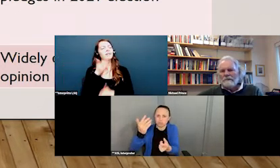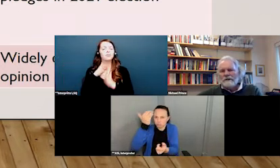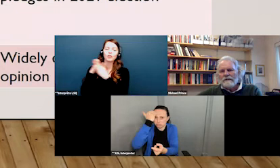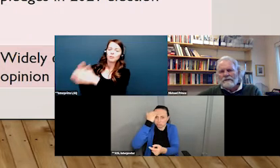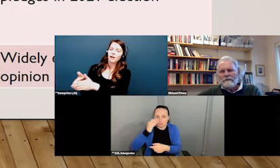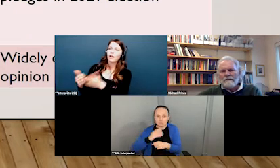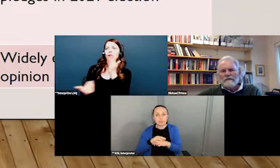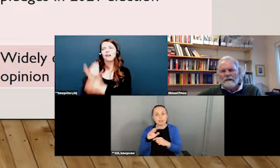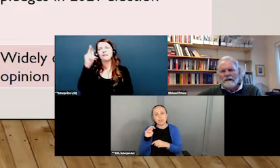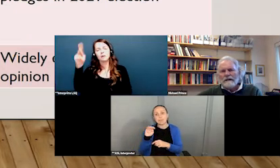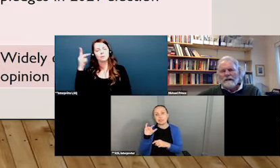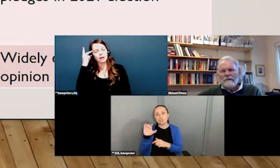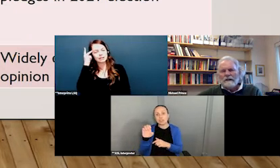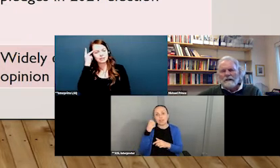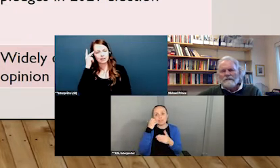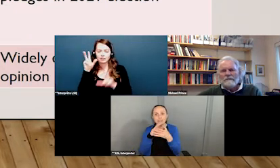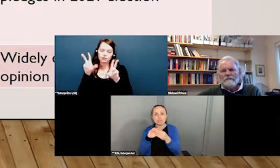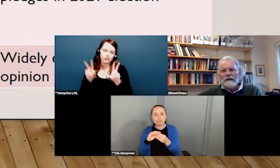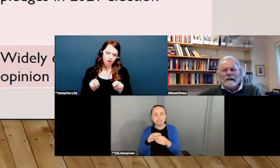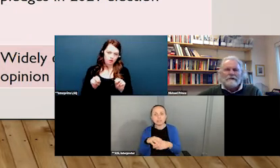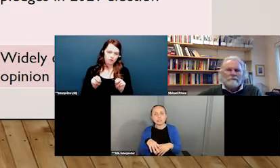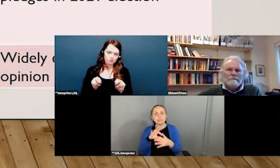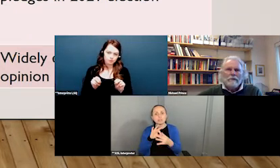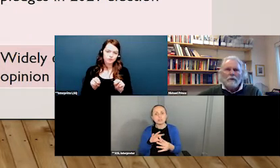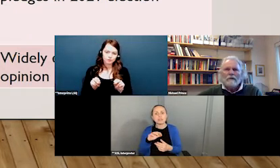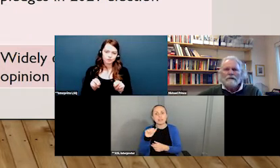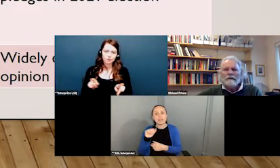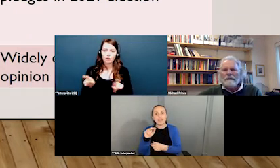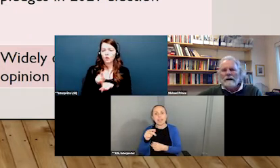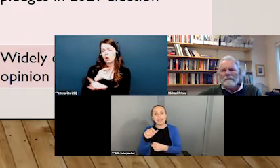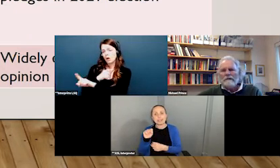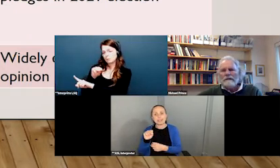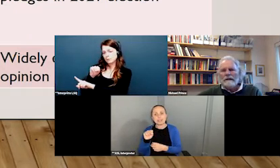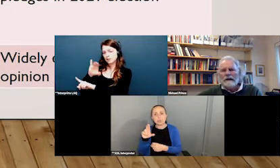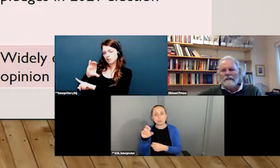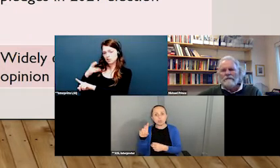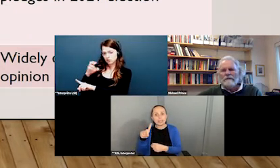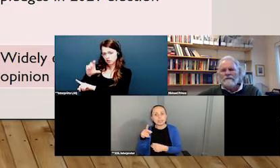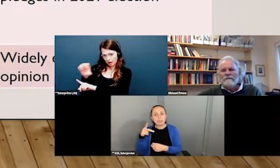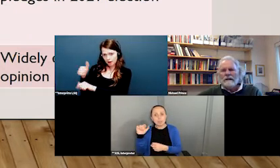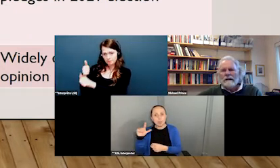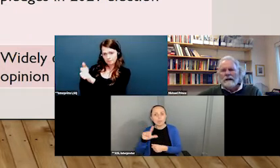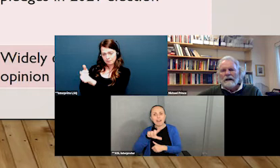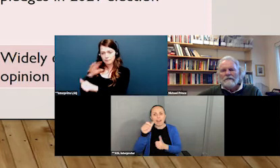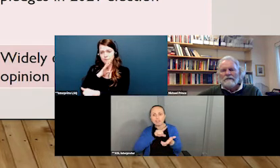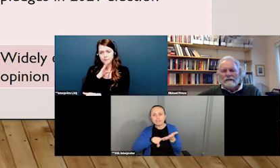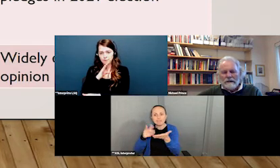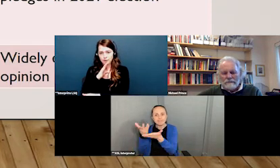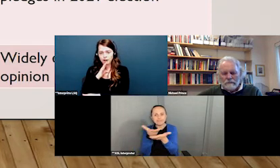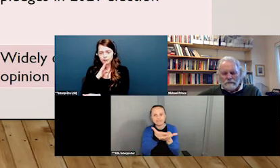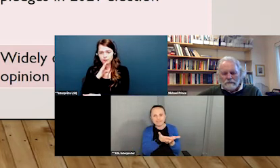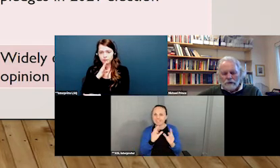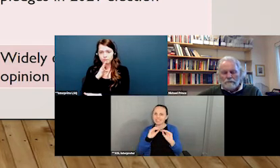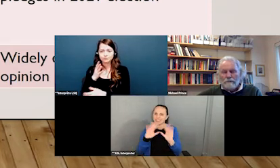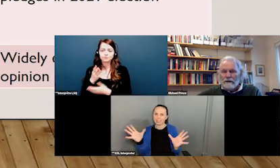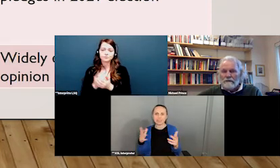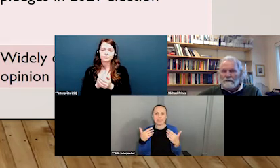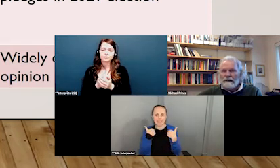And as Michelle said, with in terms of the Angus Reid poll and other evidence, there's